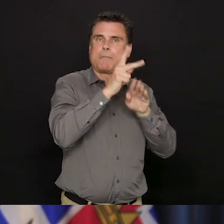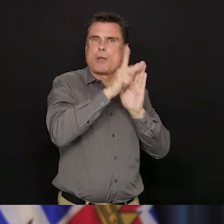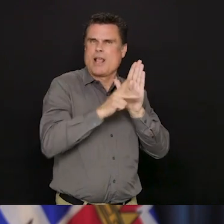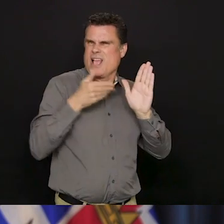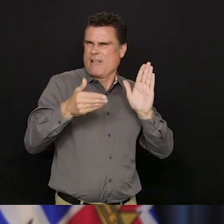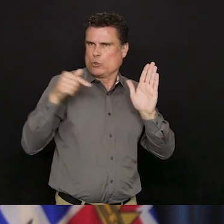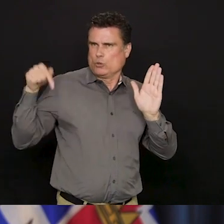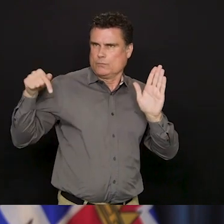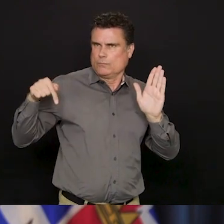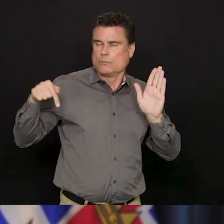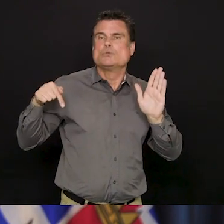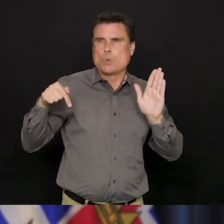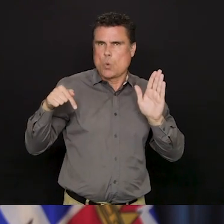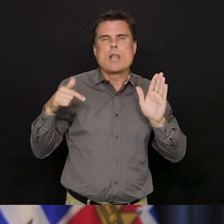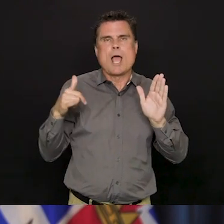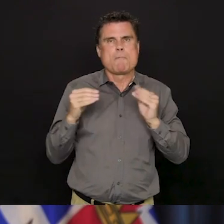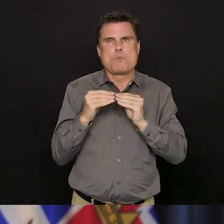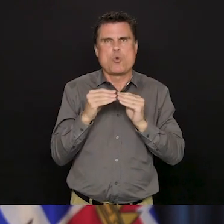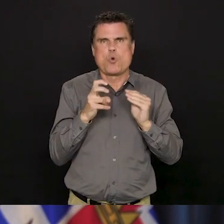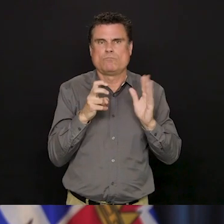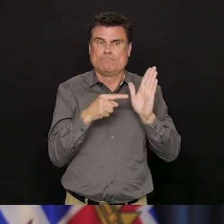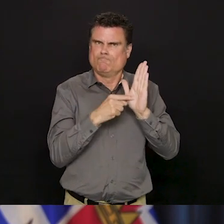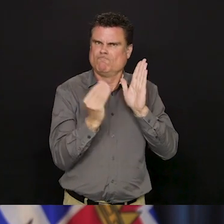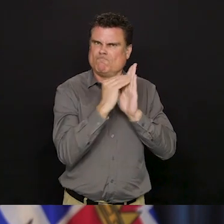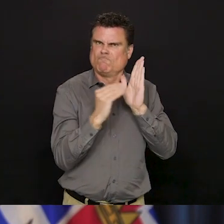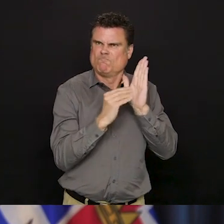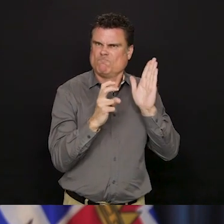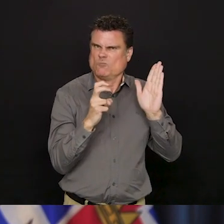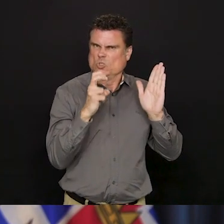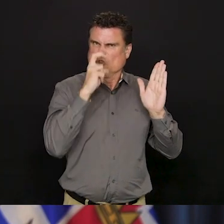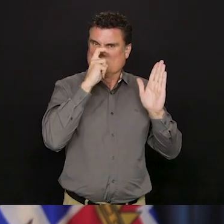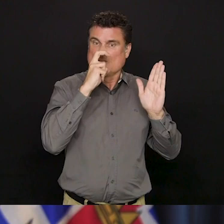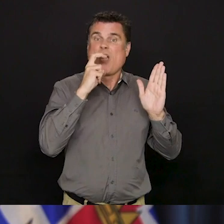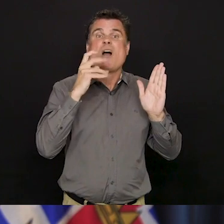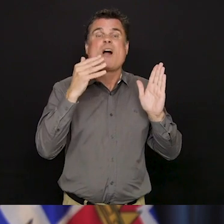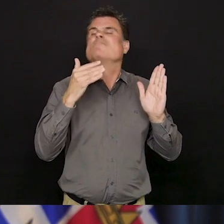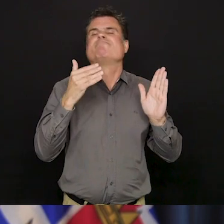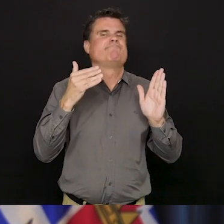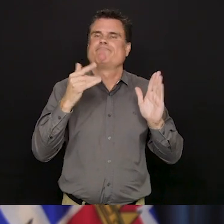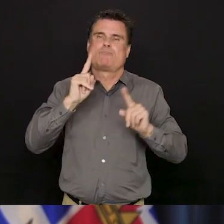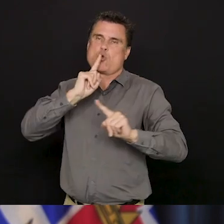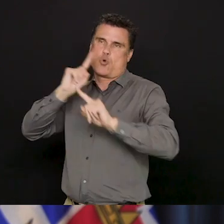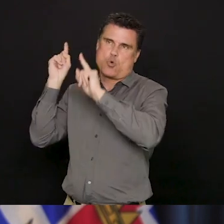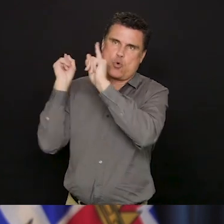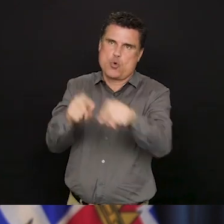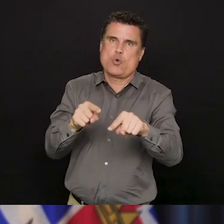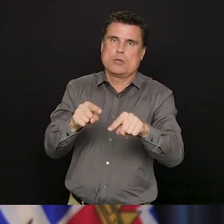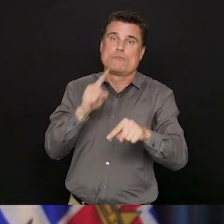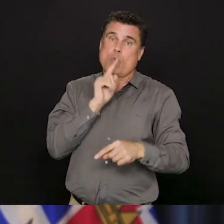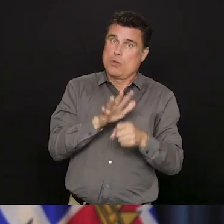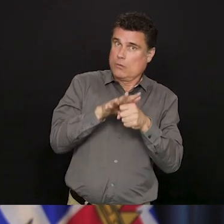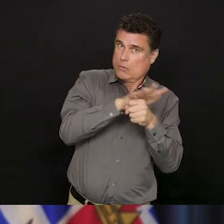and then a provincial health order. And so it first, because Vancouver Coastal Health was affected first,